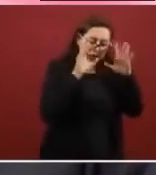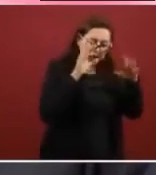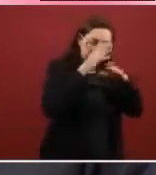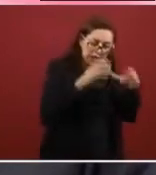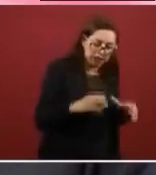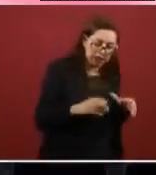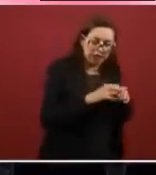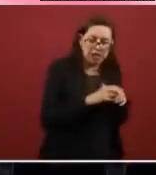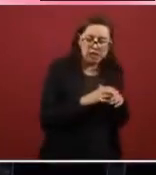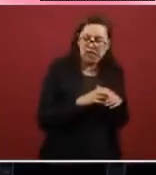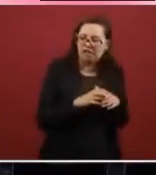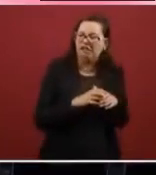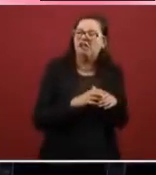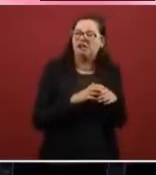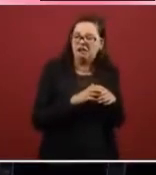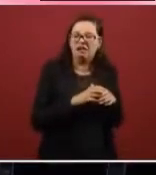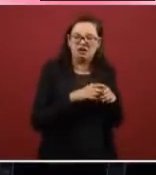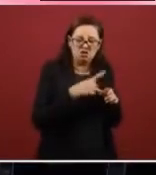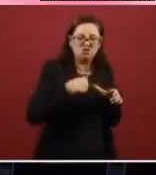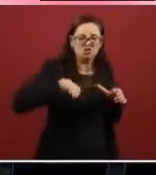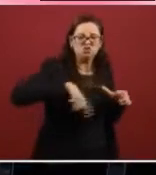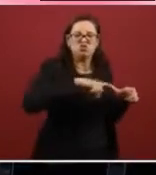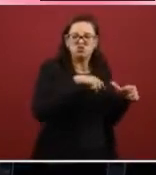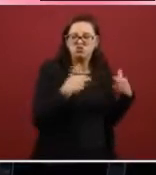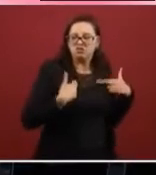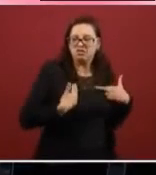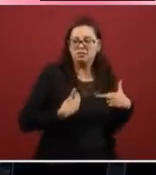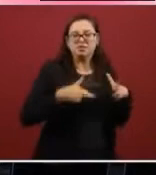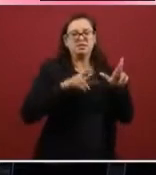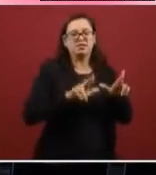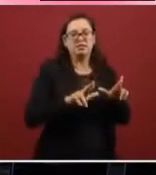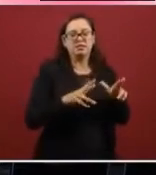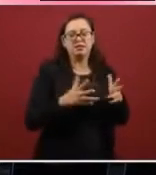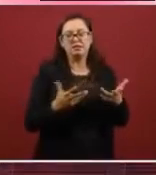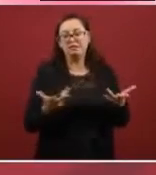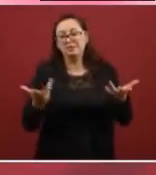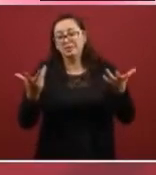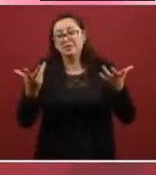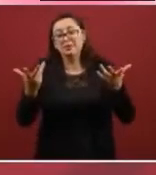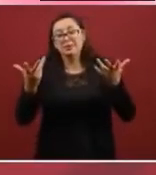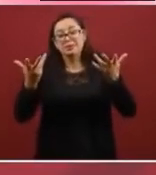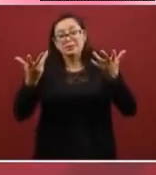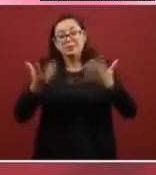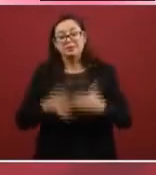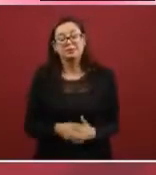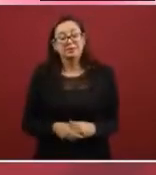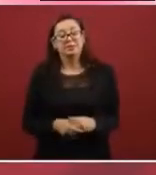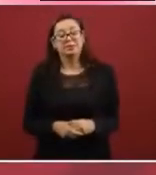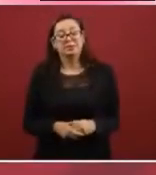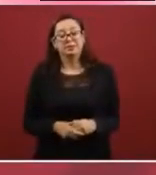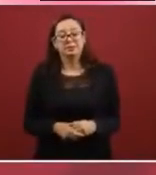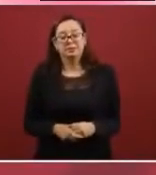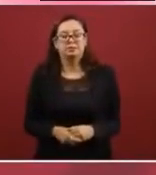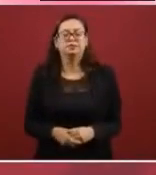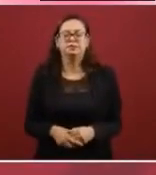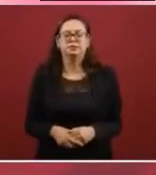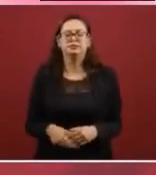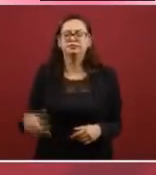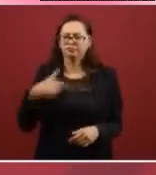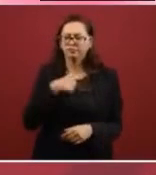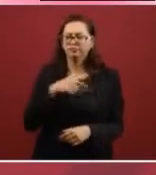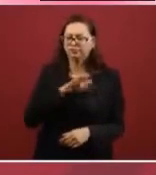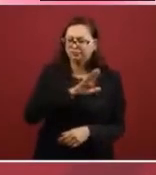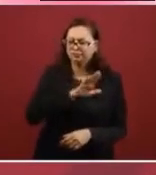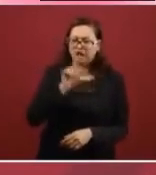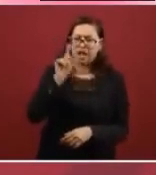other things. They disappropriated. Bueno, estuve en el Istmo. I was in Istmo.